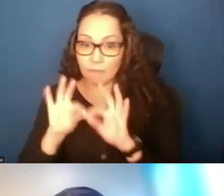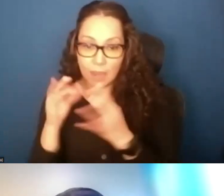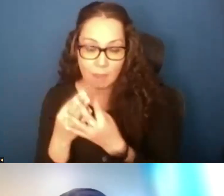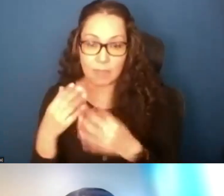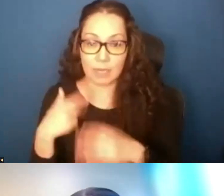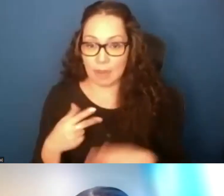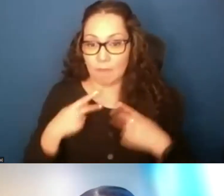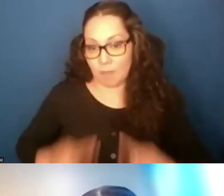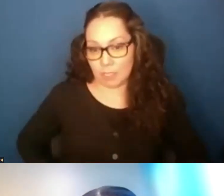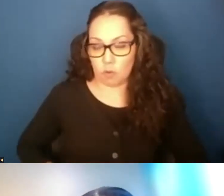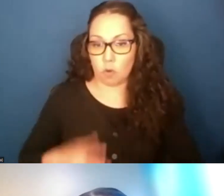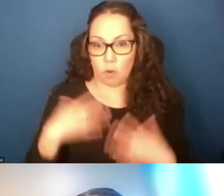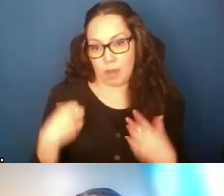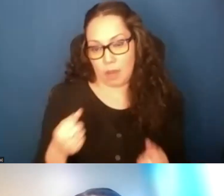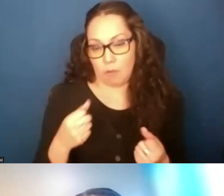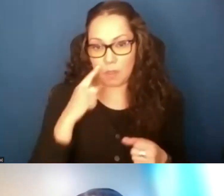of residents.